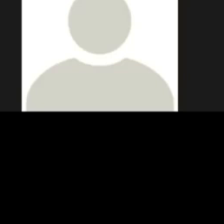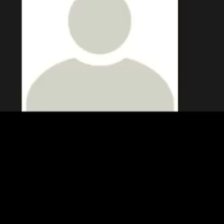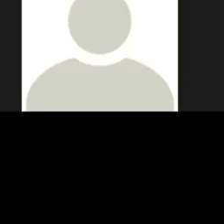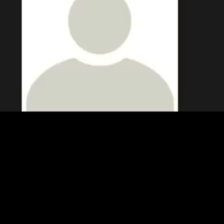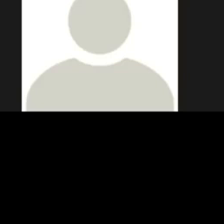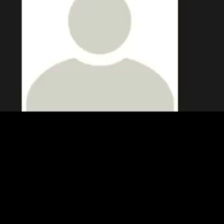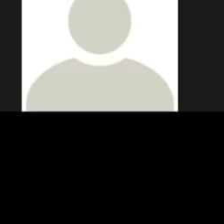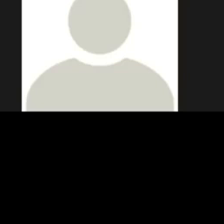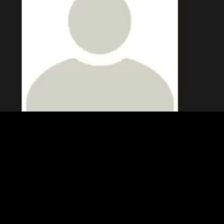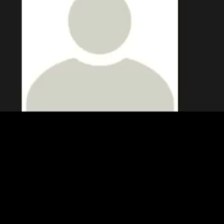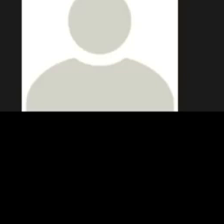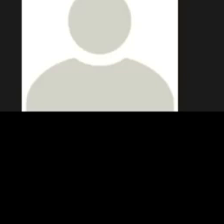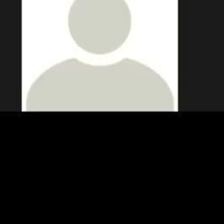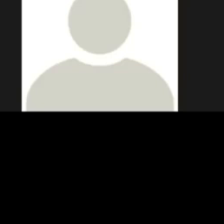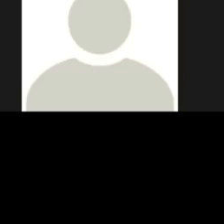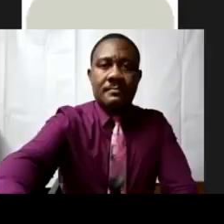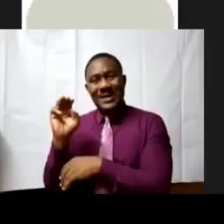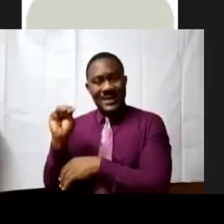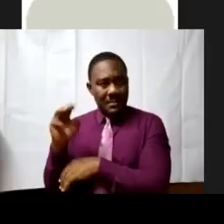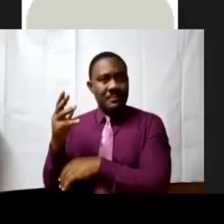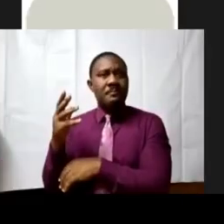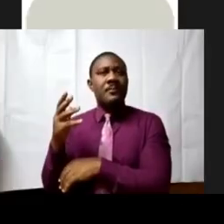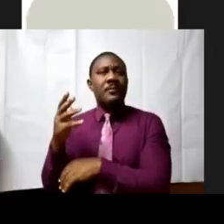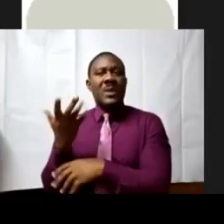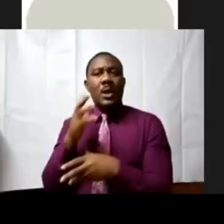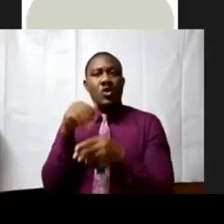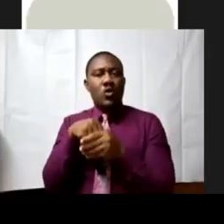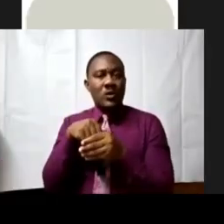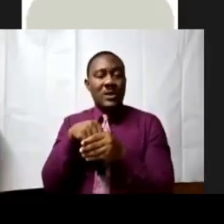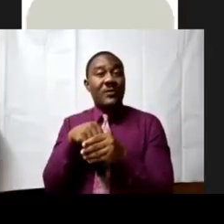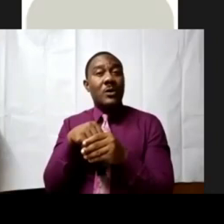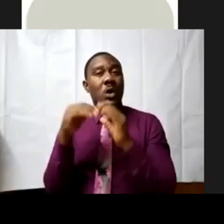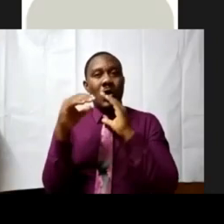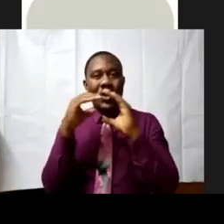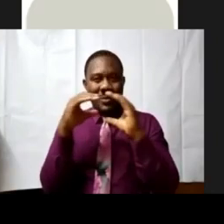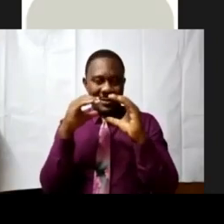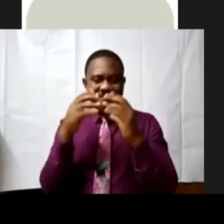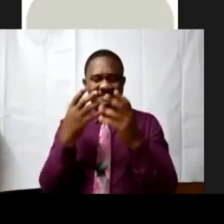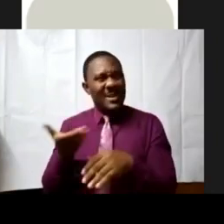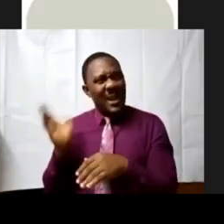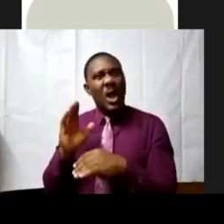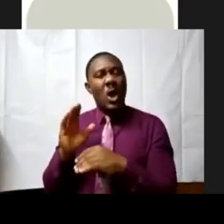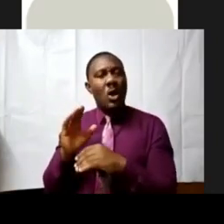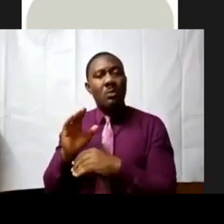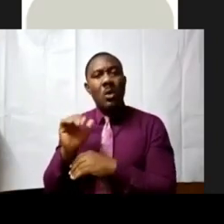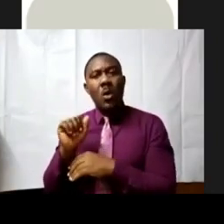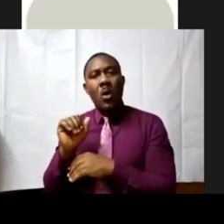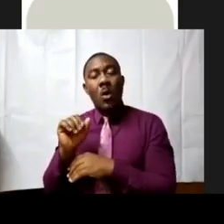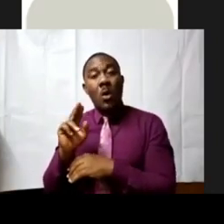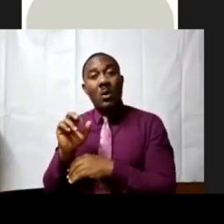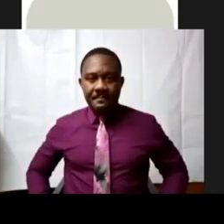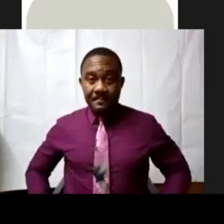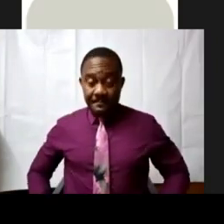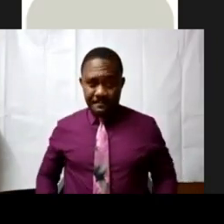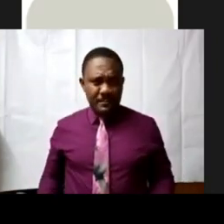the role of inclusive communication for children with autism before we conclude our sharing for